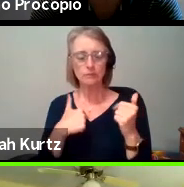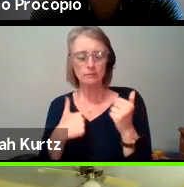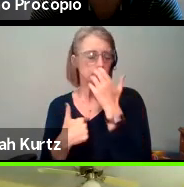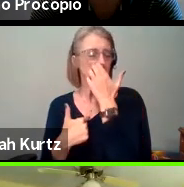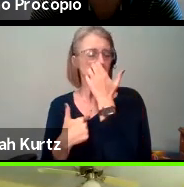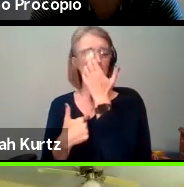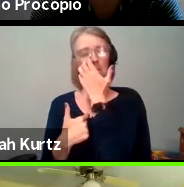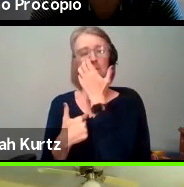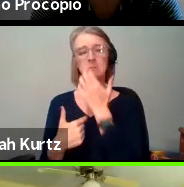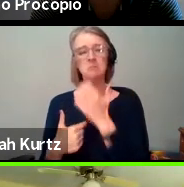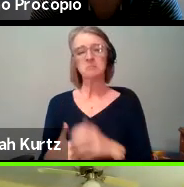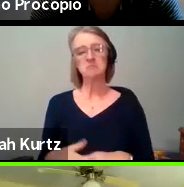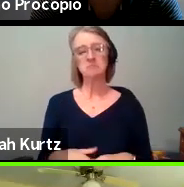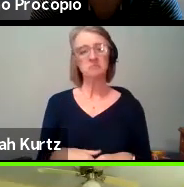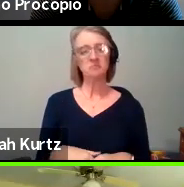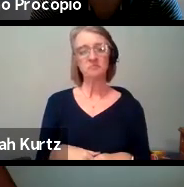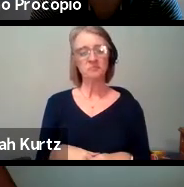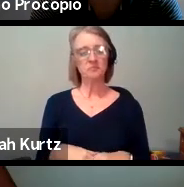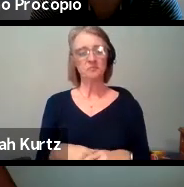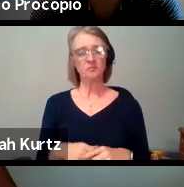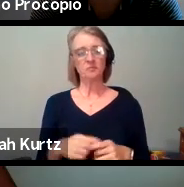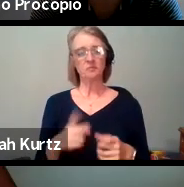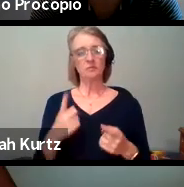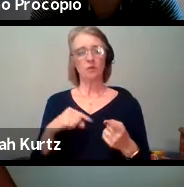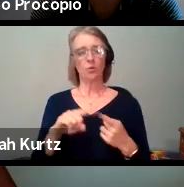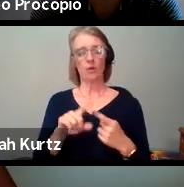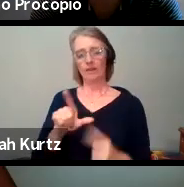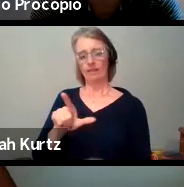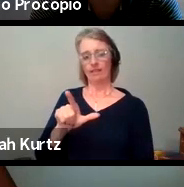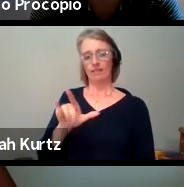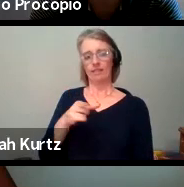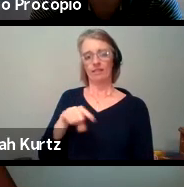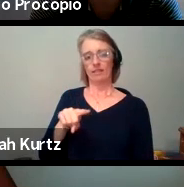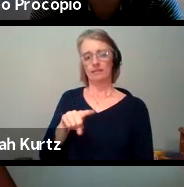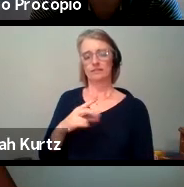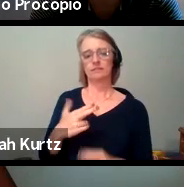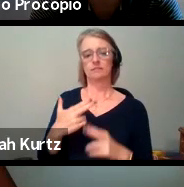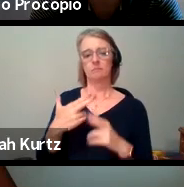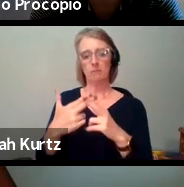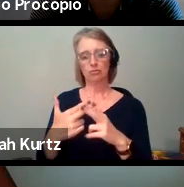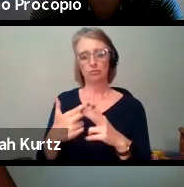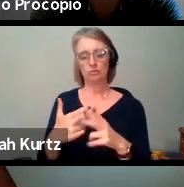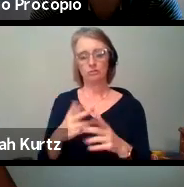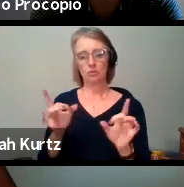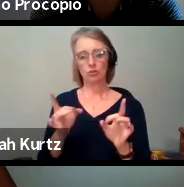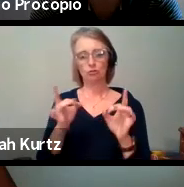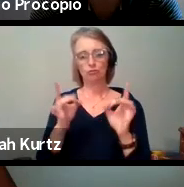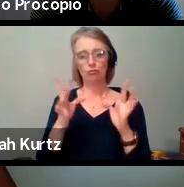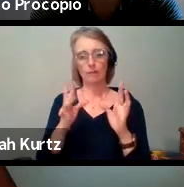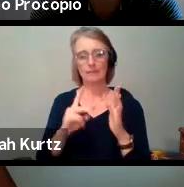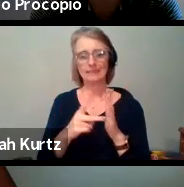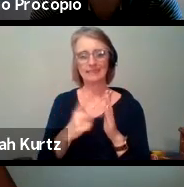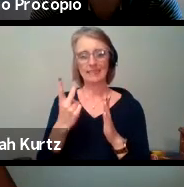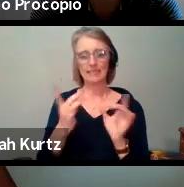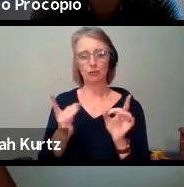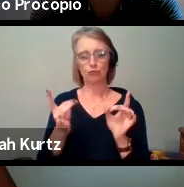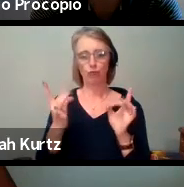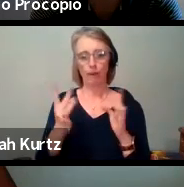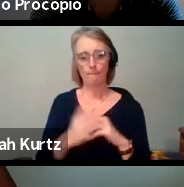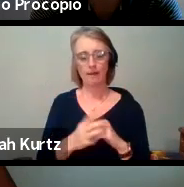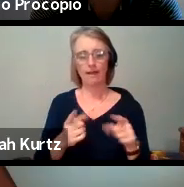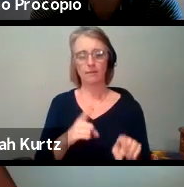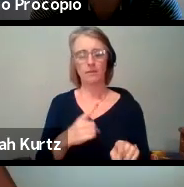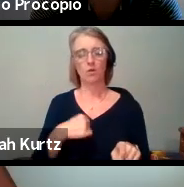You know, when Liz was talking about the trauma and the secondary trauma, I think we